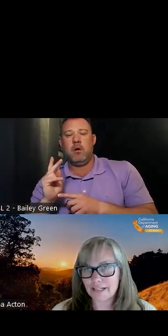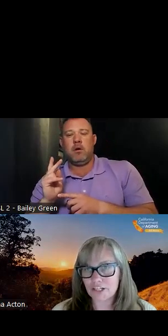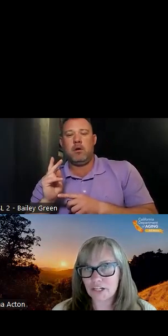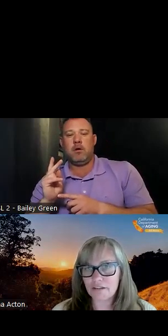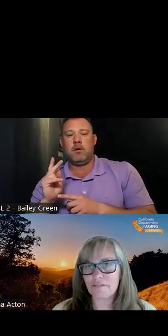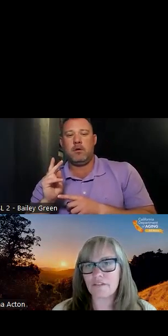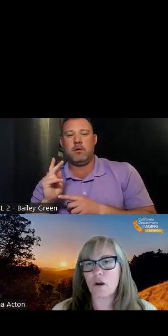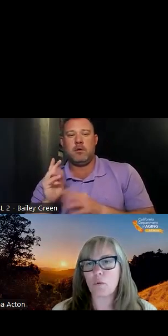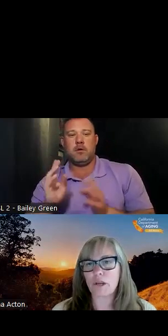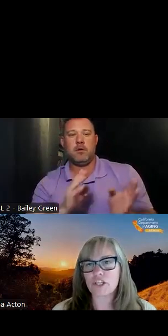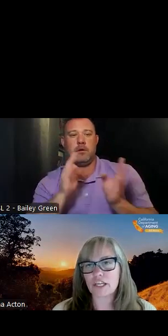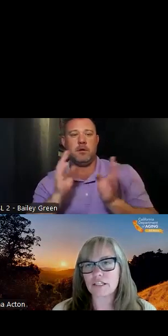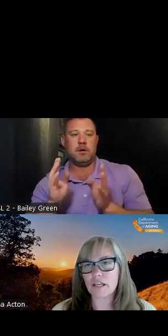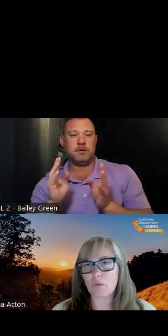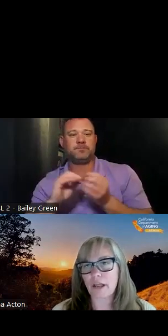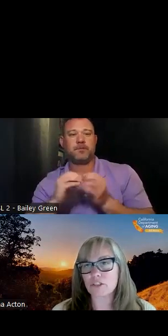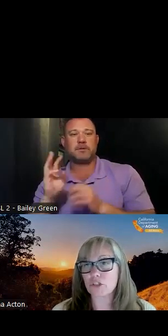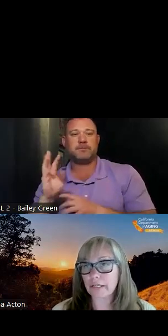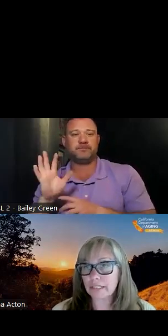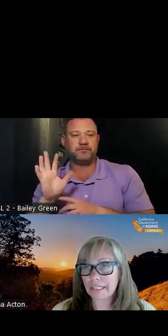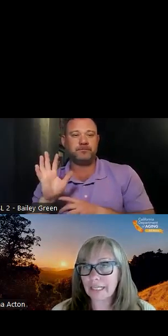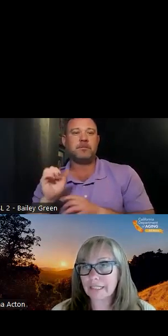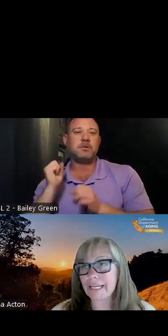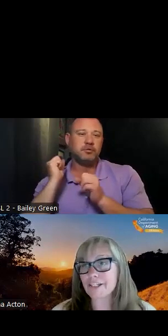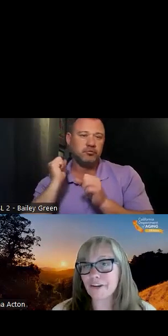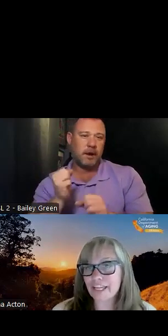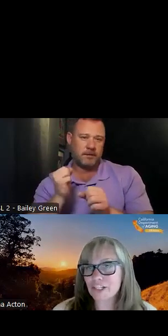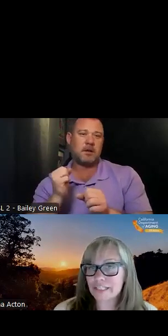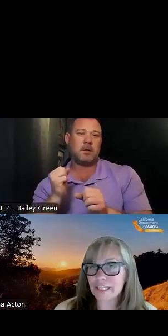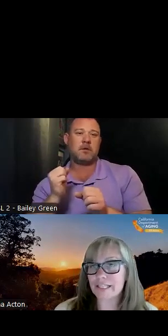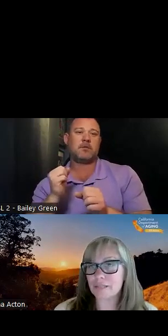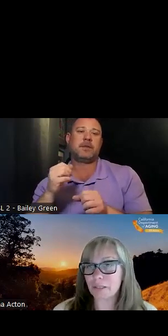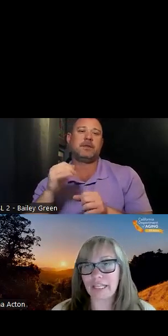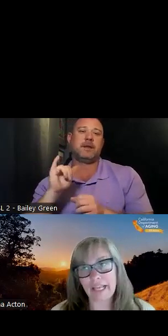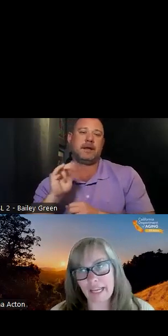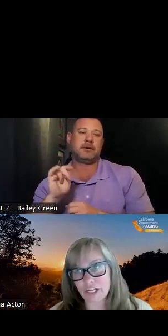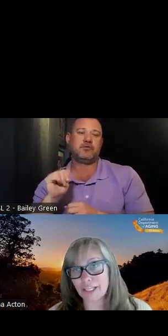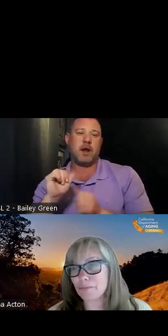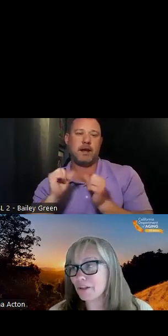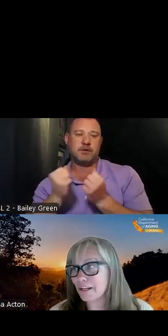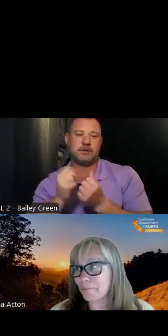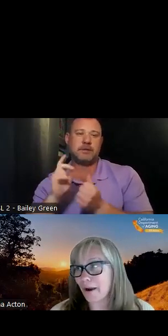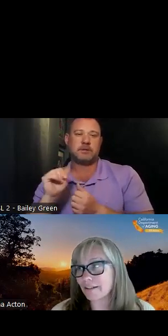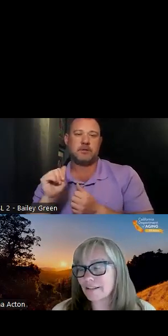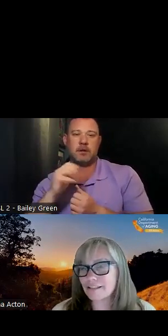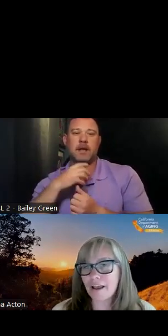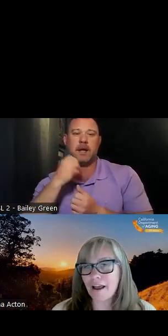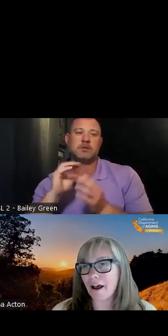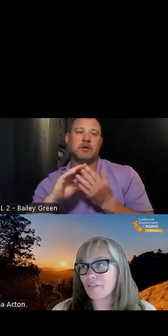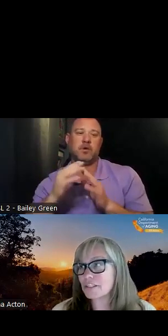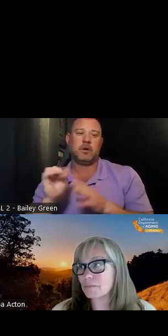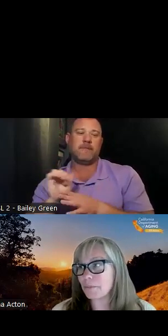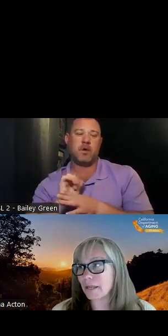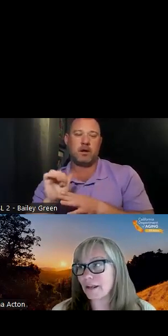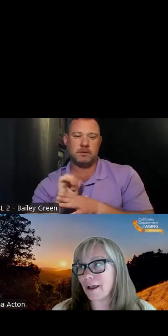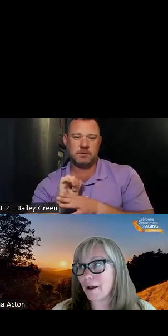next initiative, which is around strengthening the interagency disability and aging community of practice.